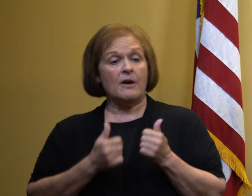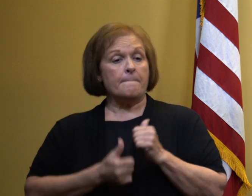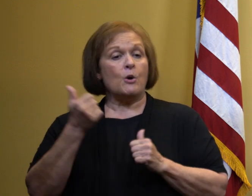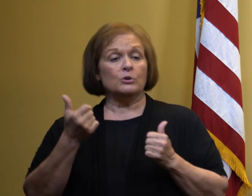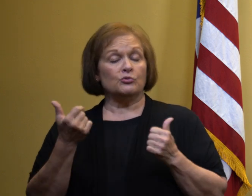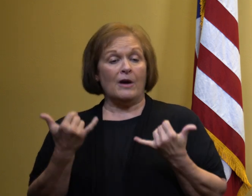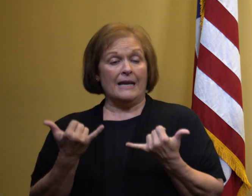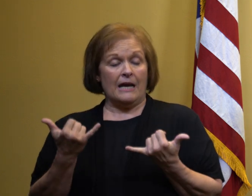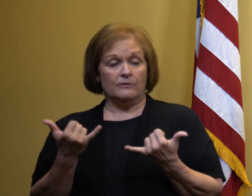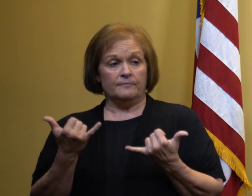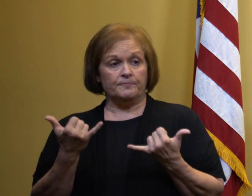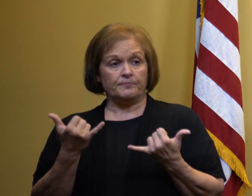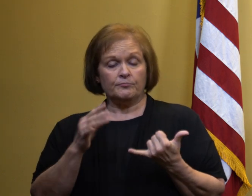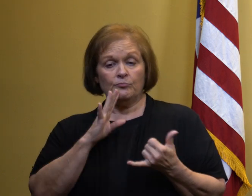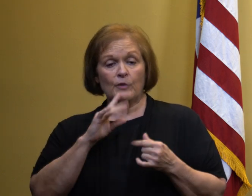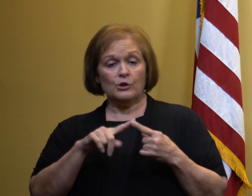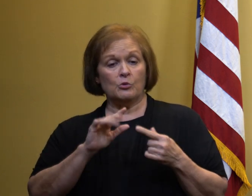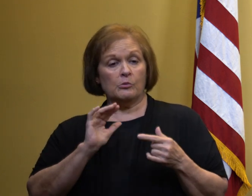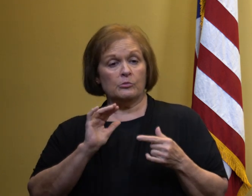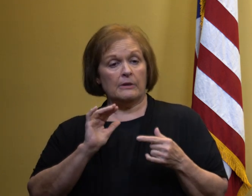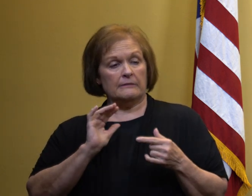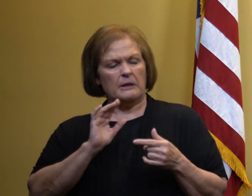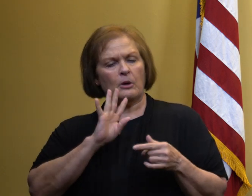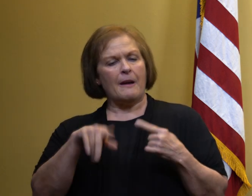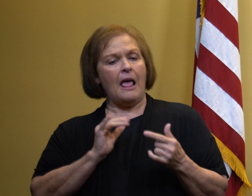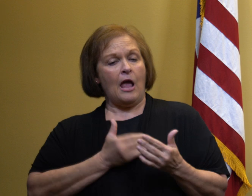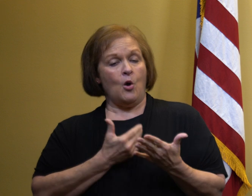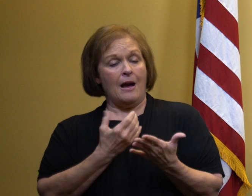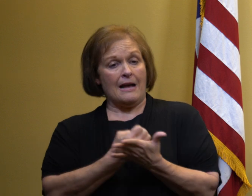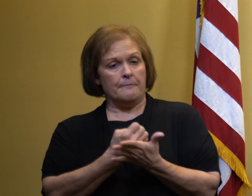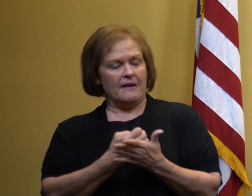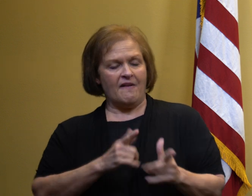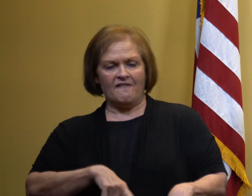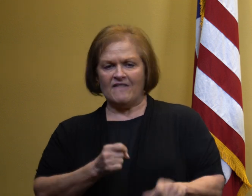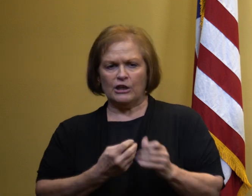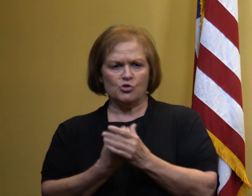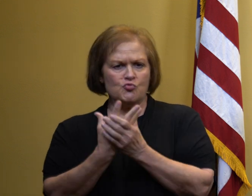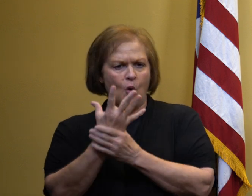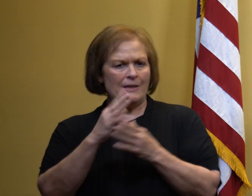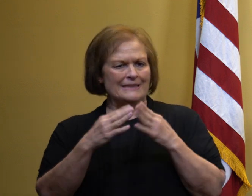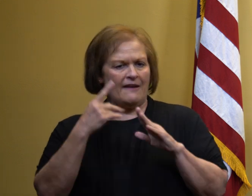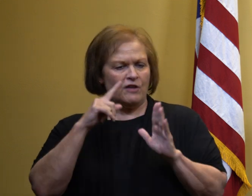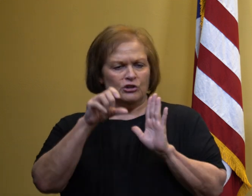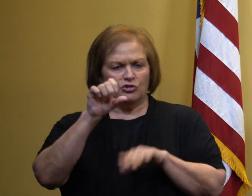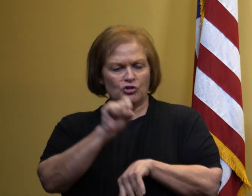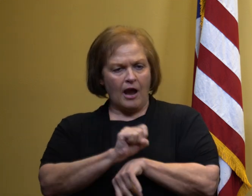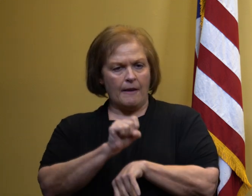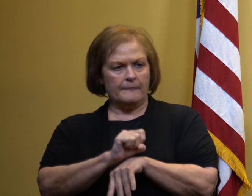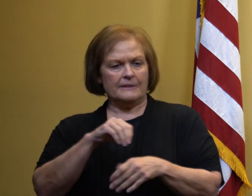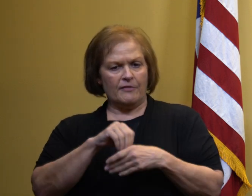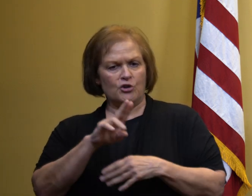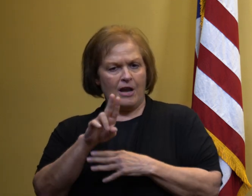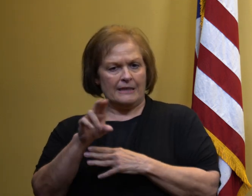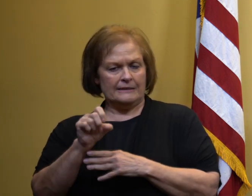right now. Speaking to our economy, fastest growing city for jobs in the United